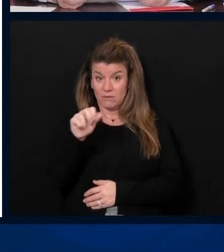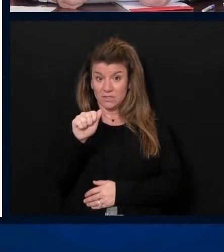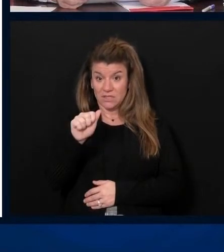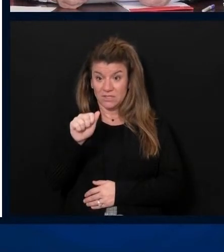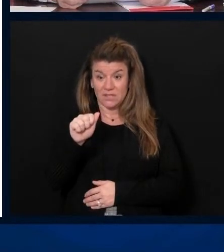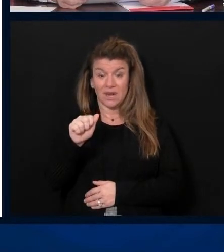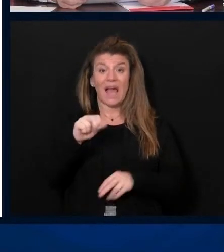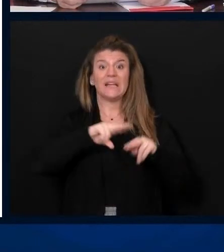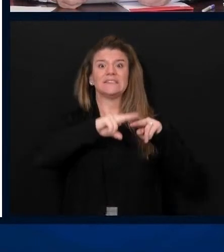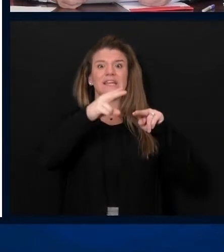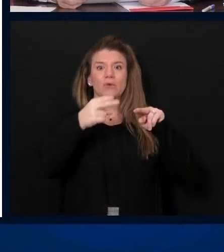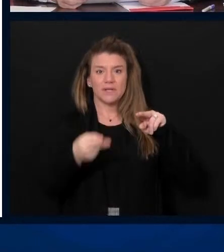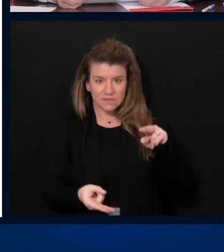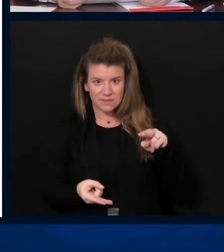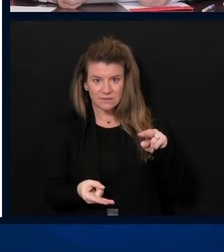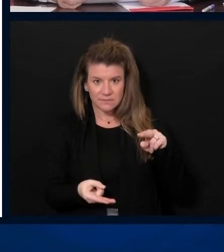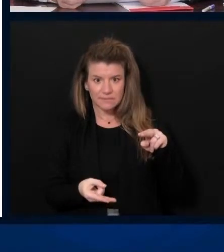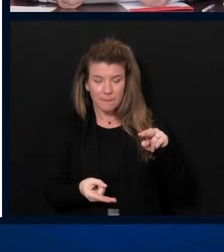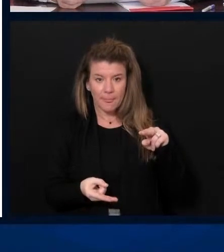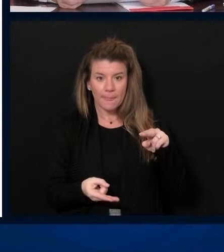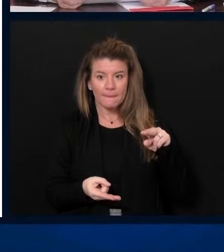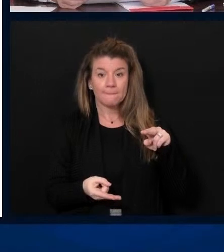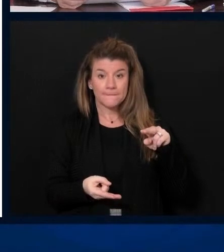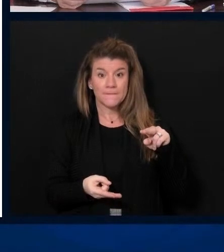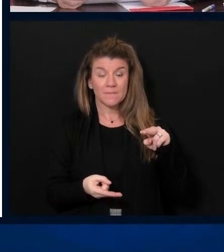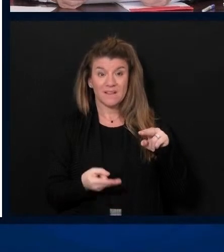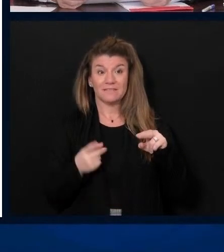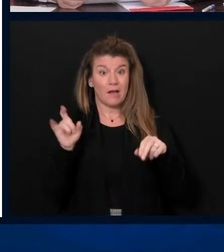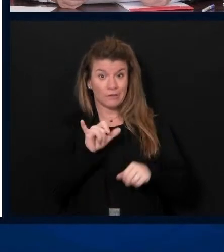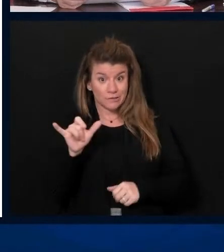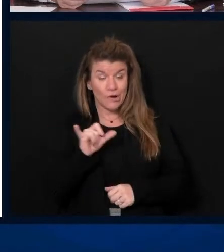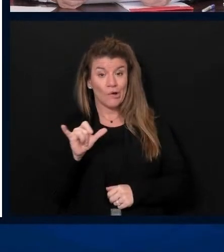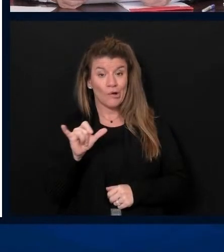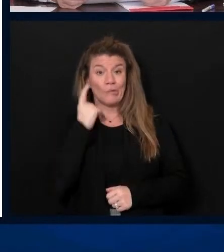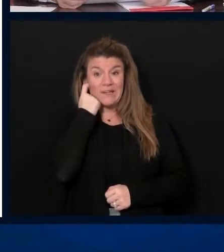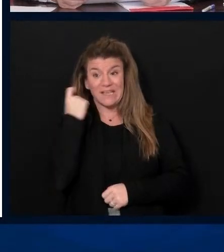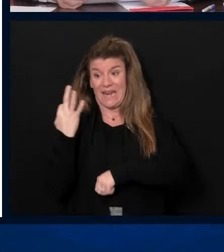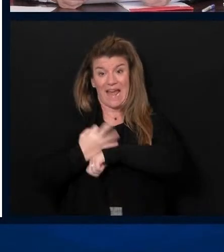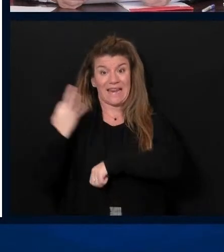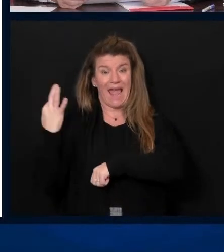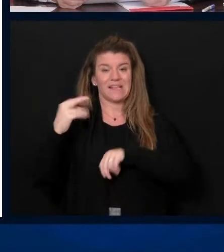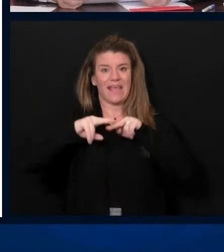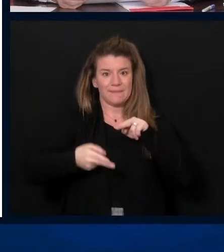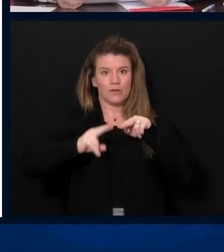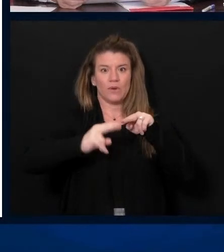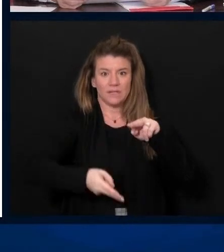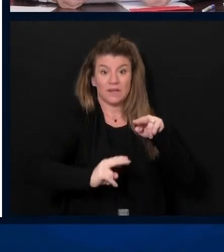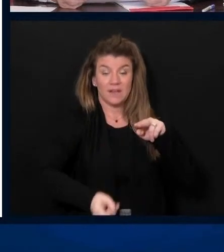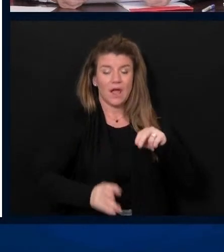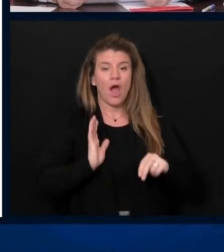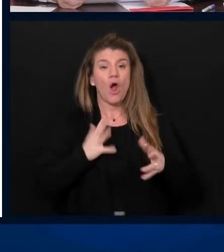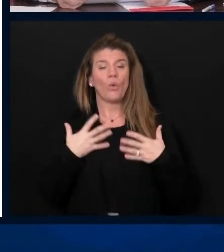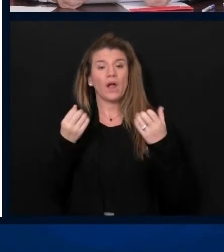has decreased 9 of the last 10 days. Our recovered cases are at